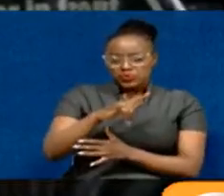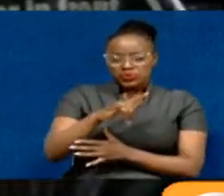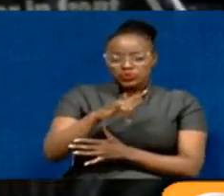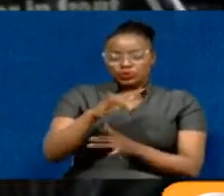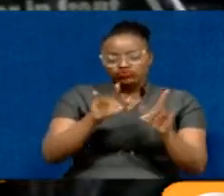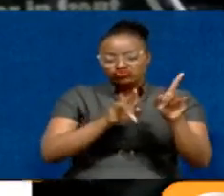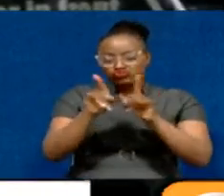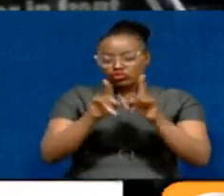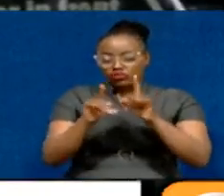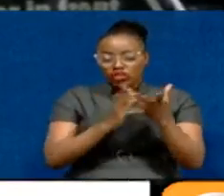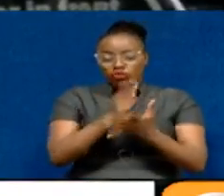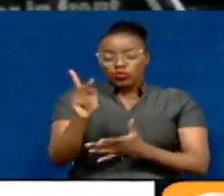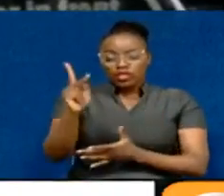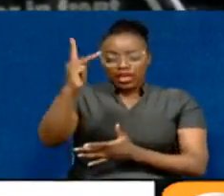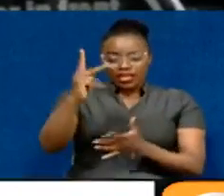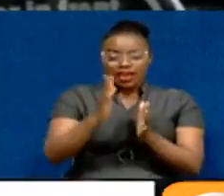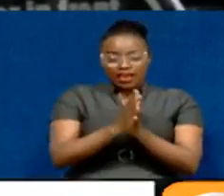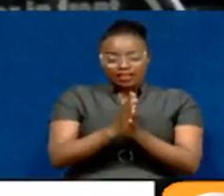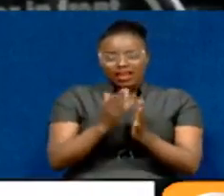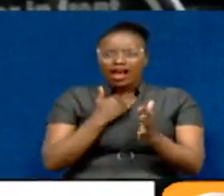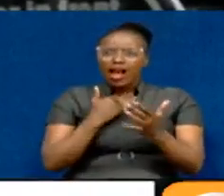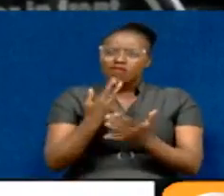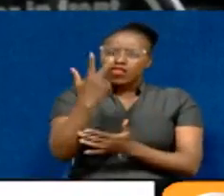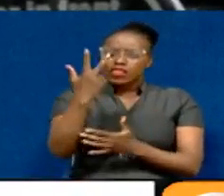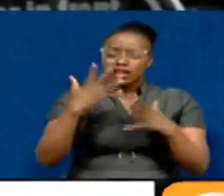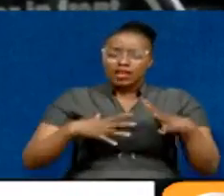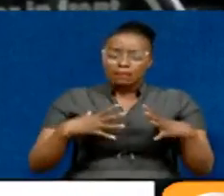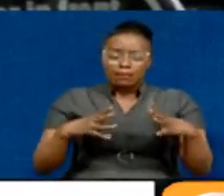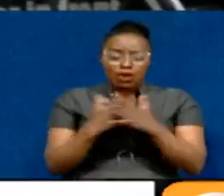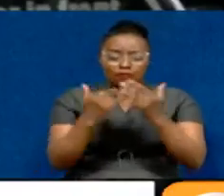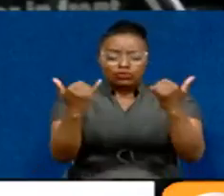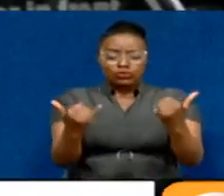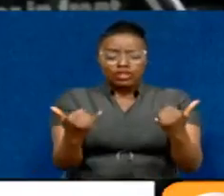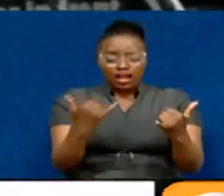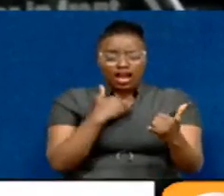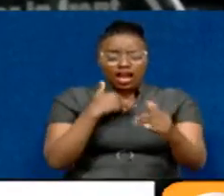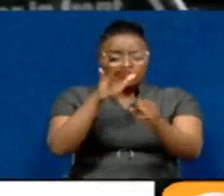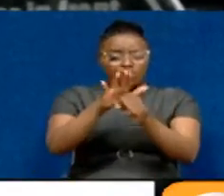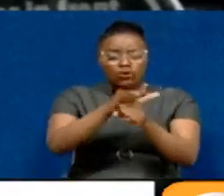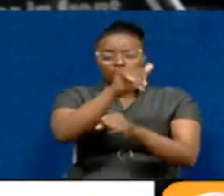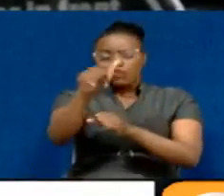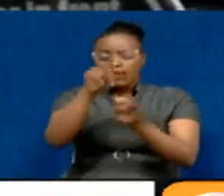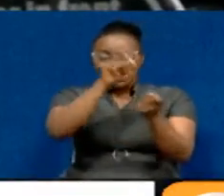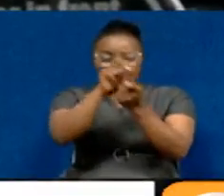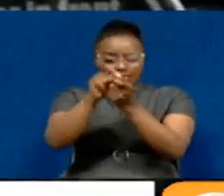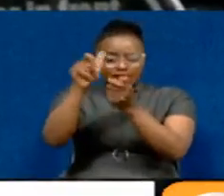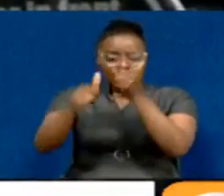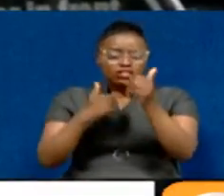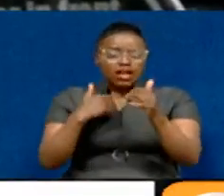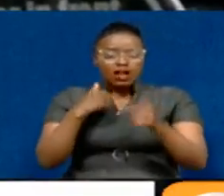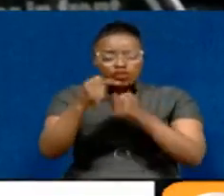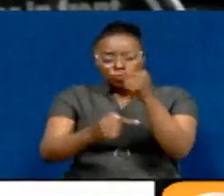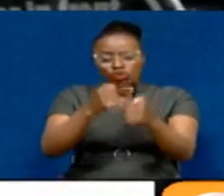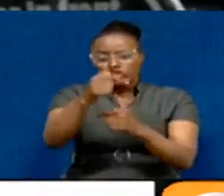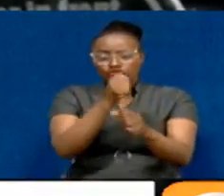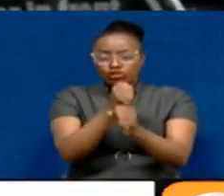who have been traveling through Kenya. And we have at least three cases so far. We have a lot of other samples that we are